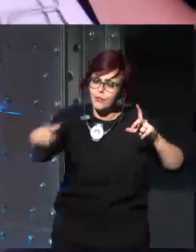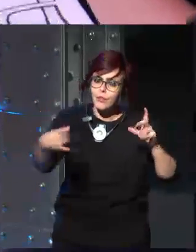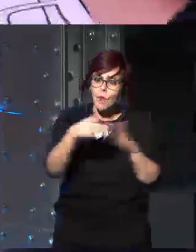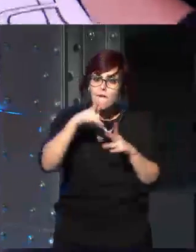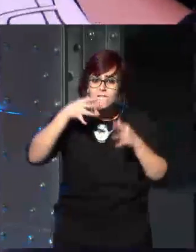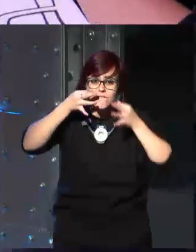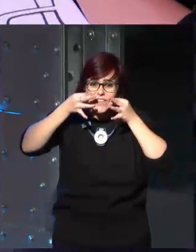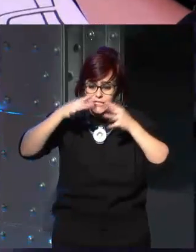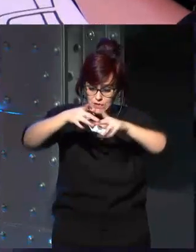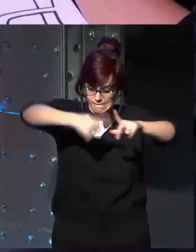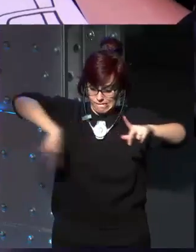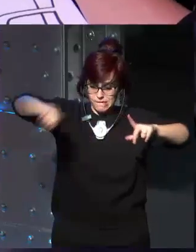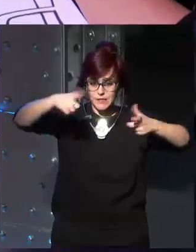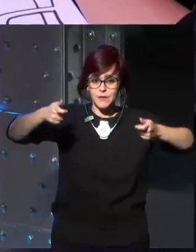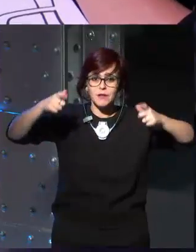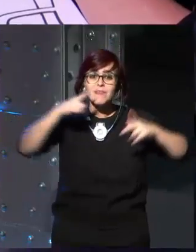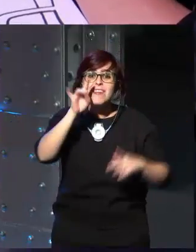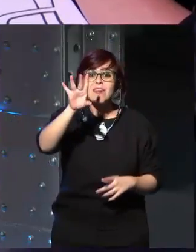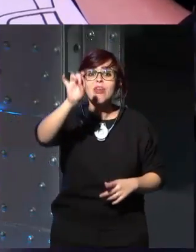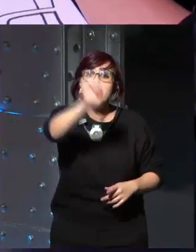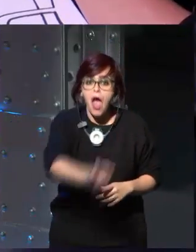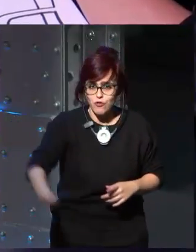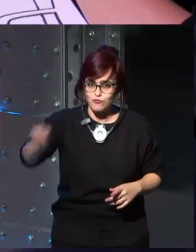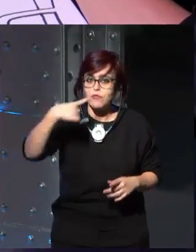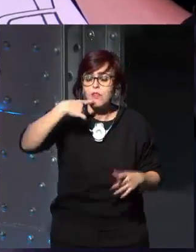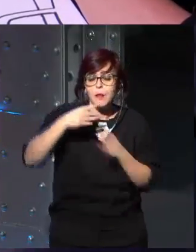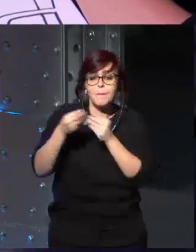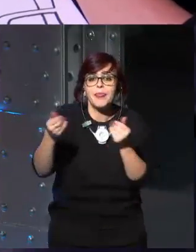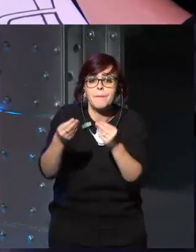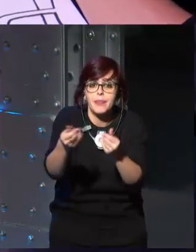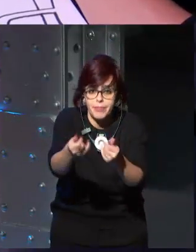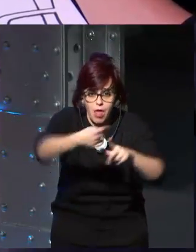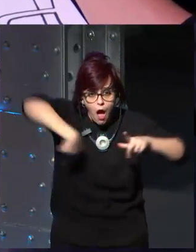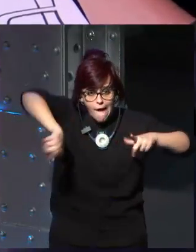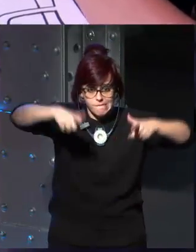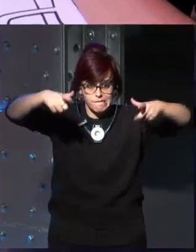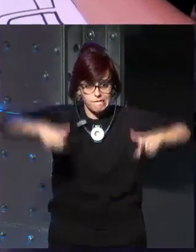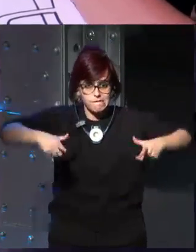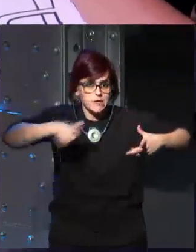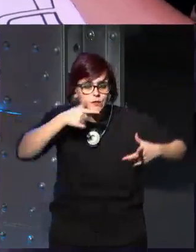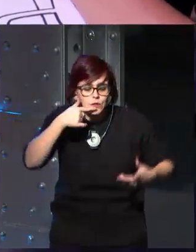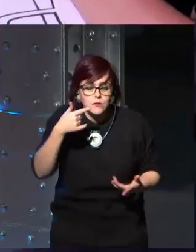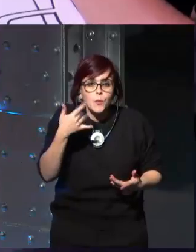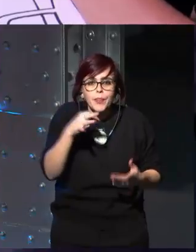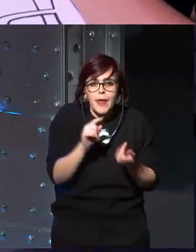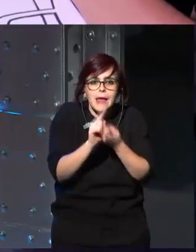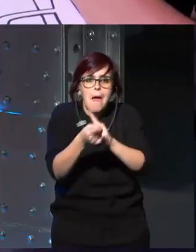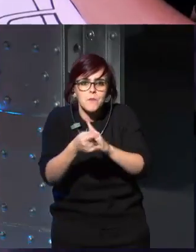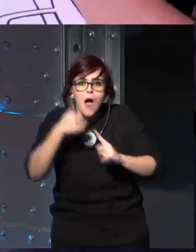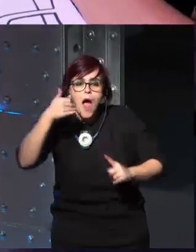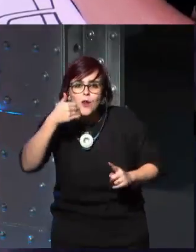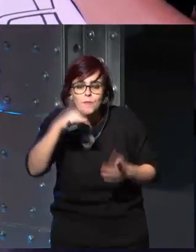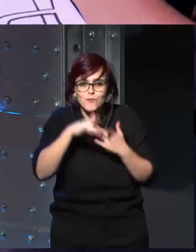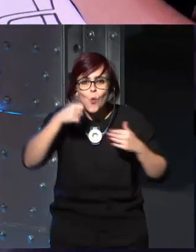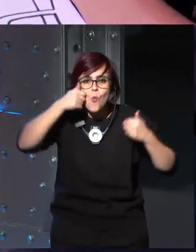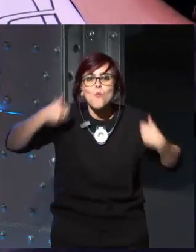very difficult that the physical format will ever disappear. I've been hearing people say that it's going to disappear for the last 15 years. It will